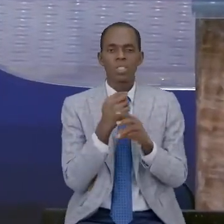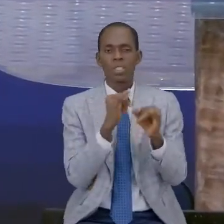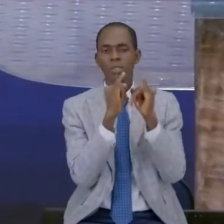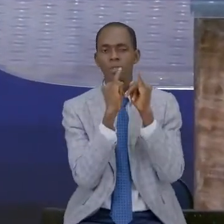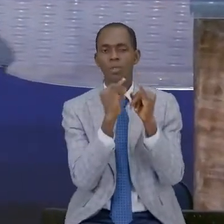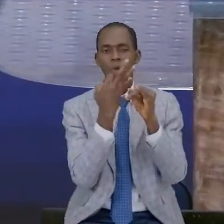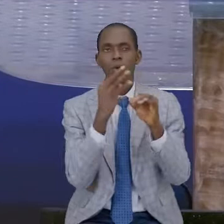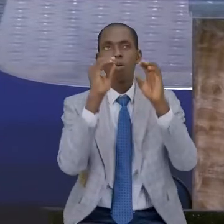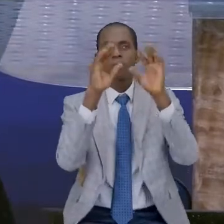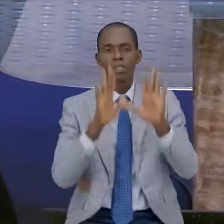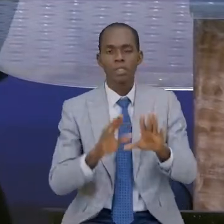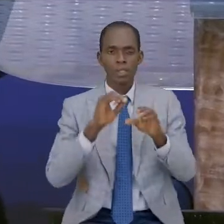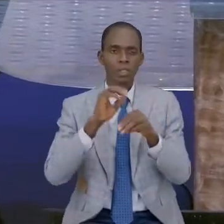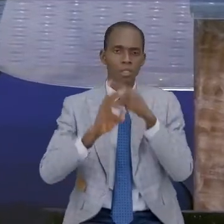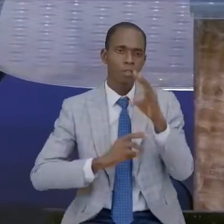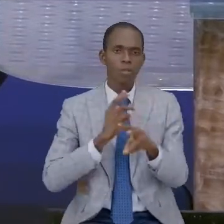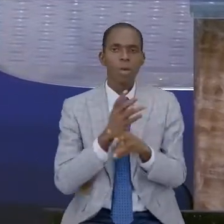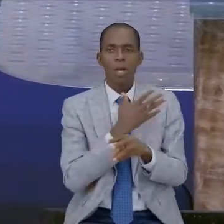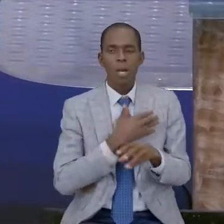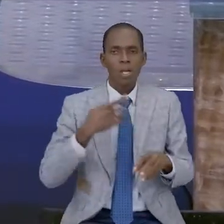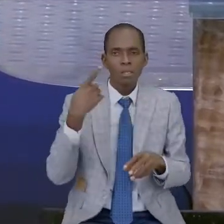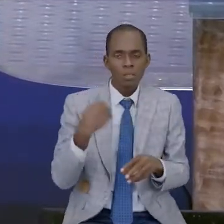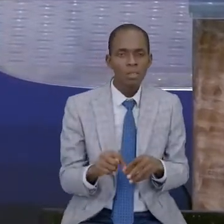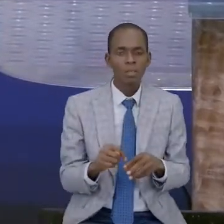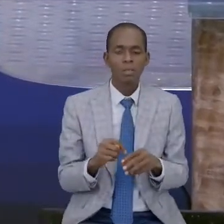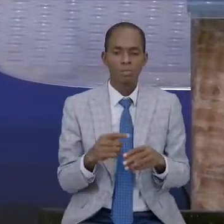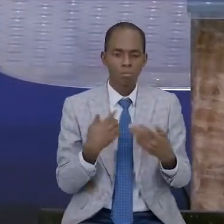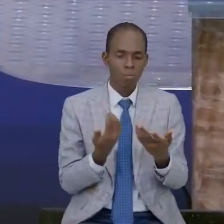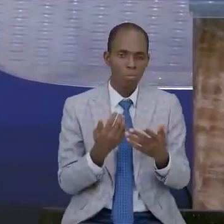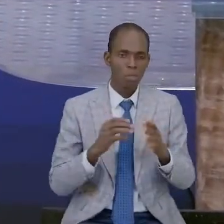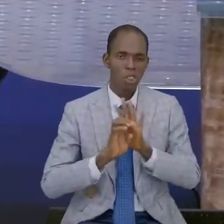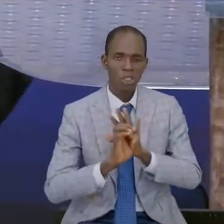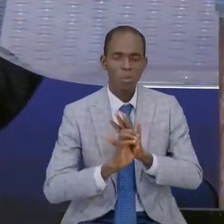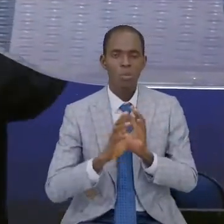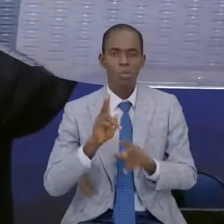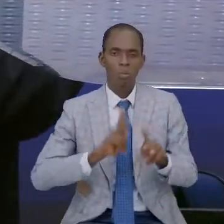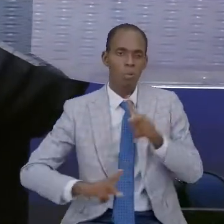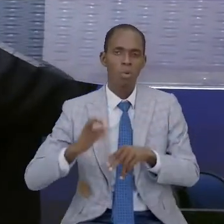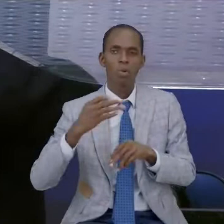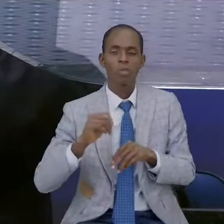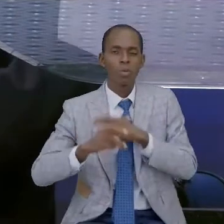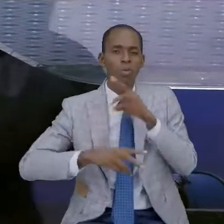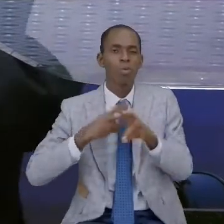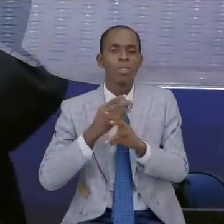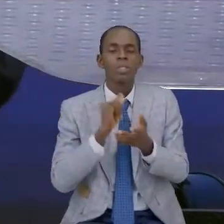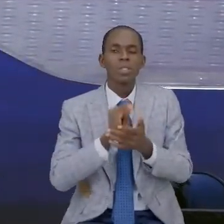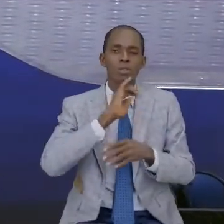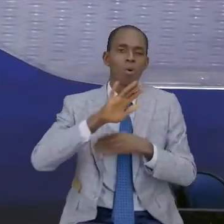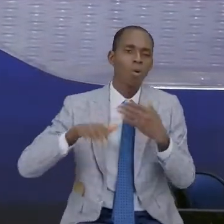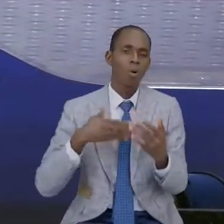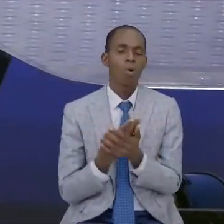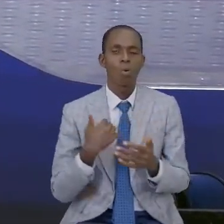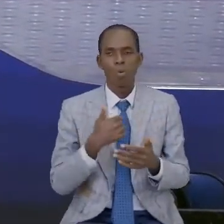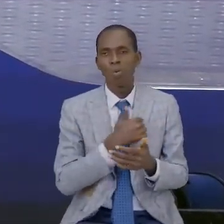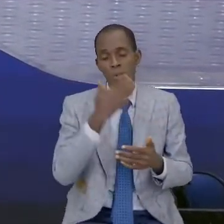teachers in the world, and the proverbs and the pattern of the people of the world. That's all we knew. Even though we're going